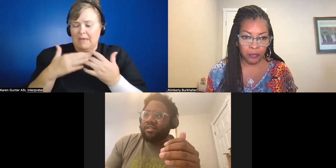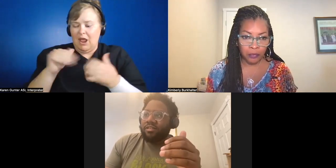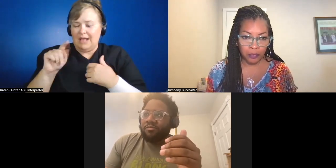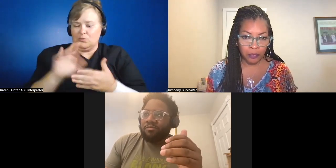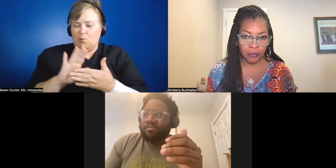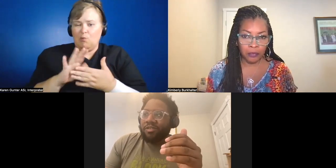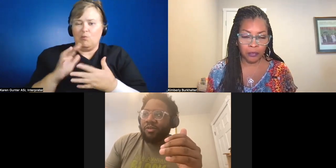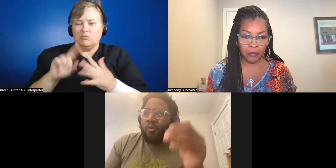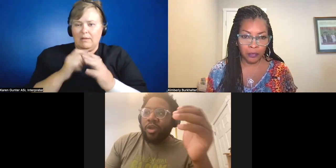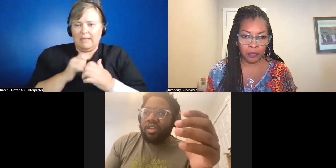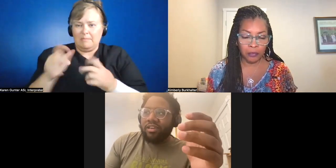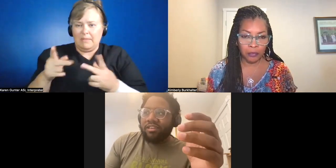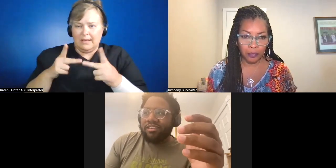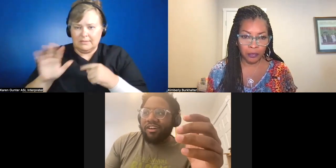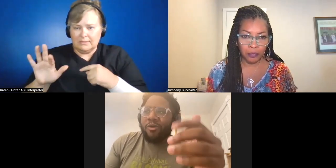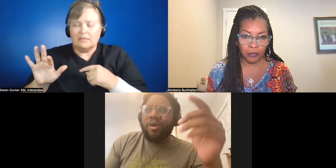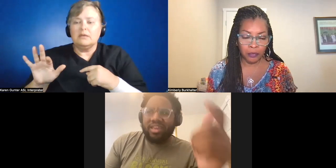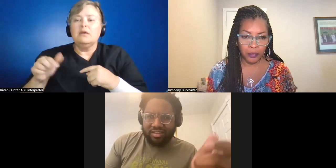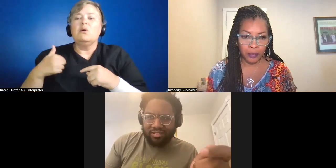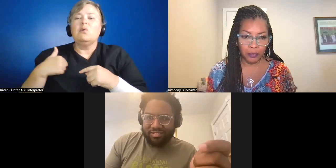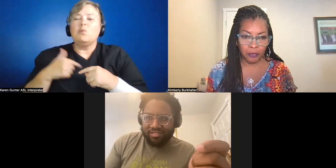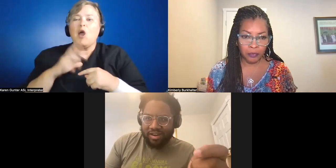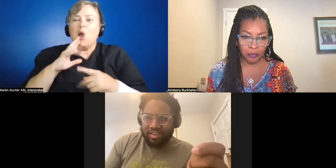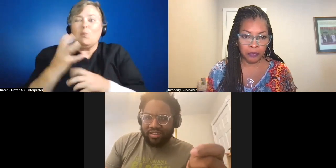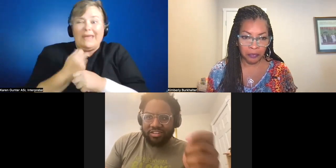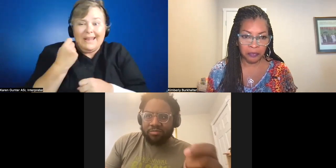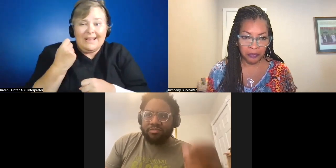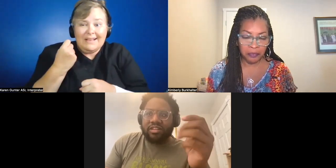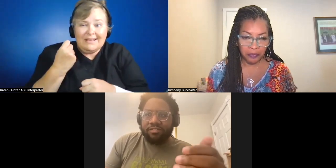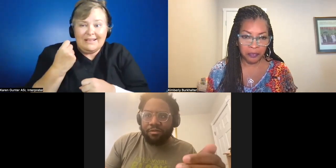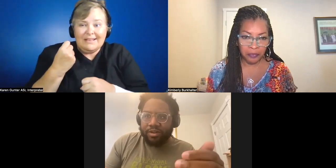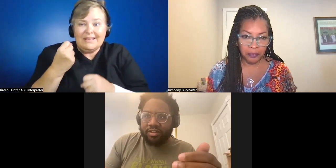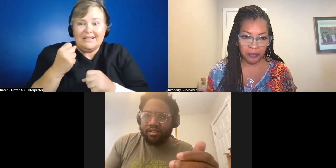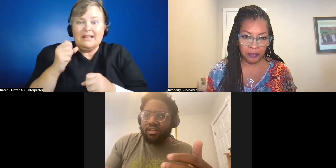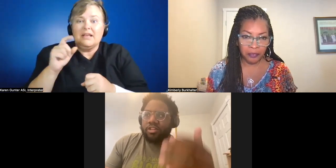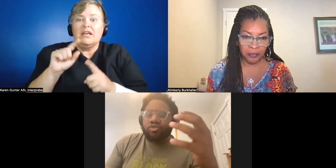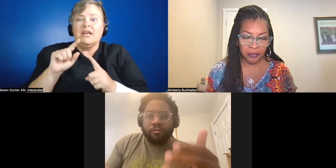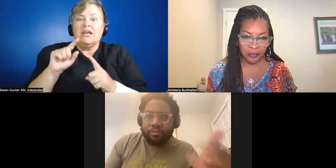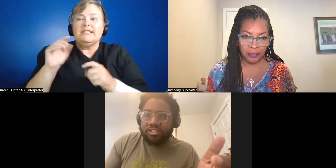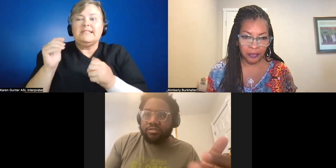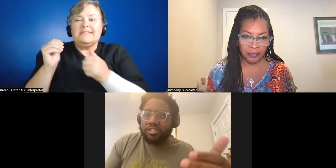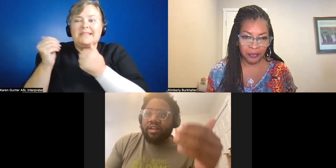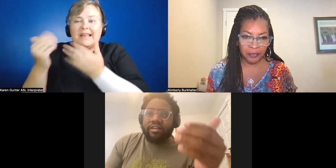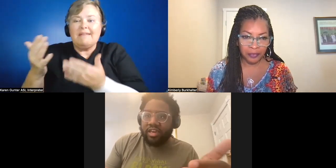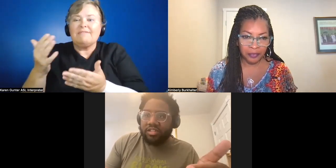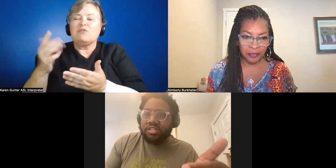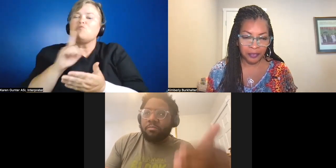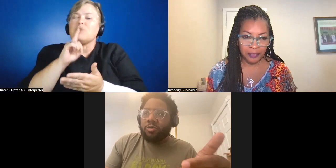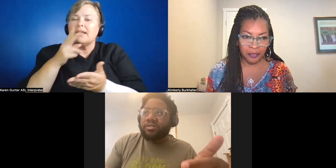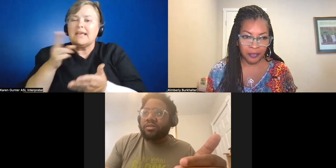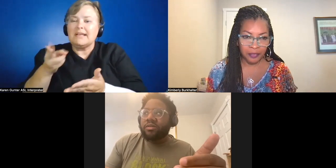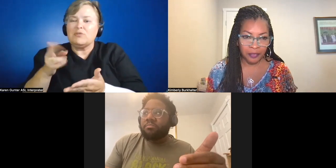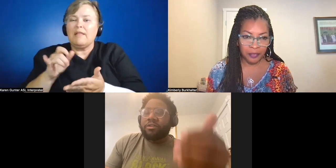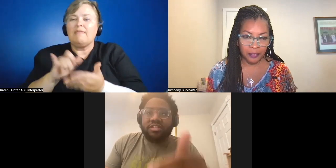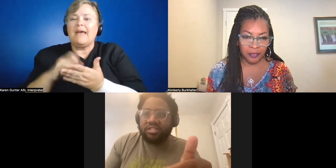that we are winning, right? In terms of delivering truthful histories that are engaging the